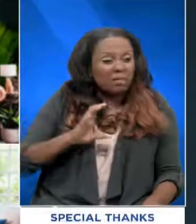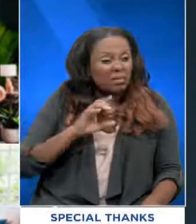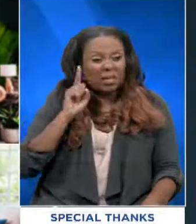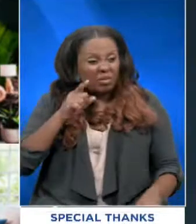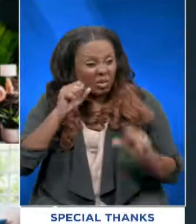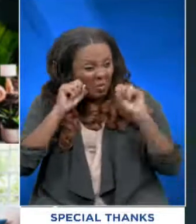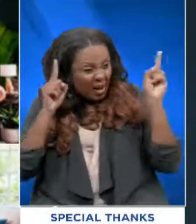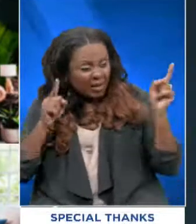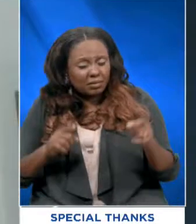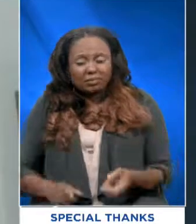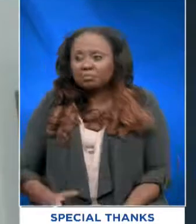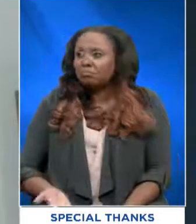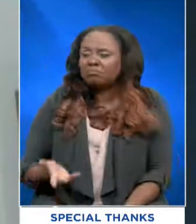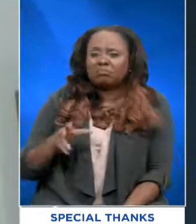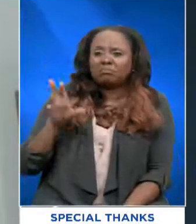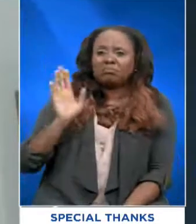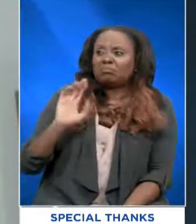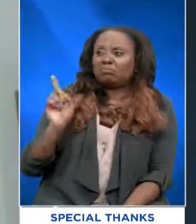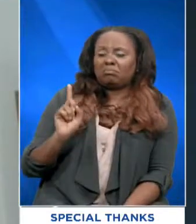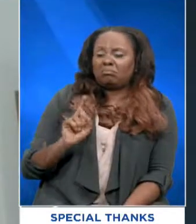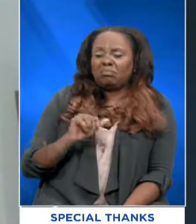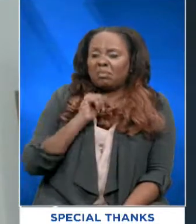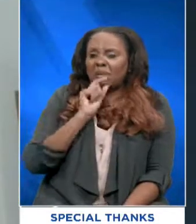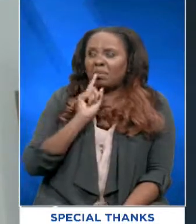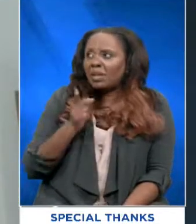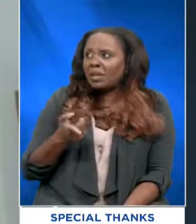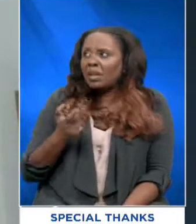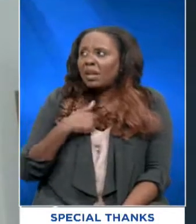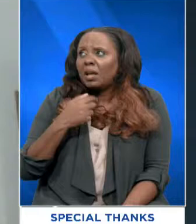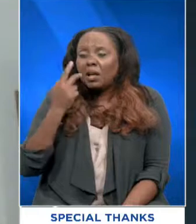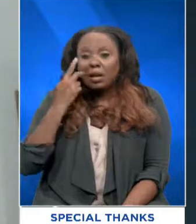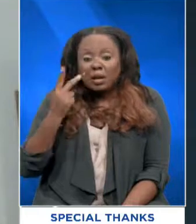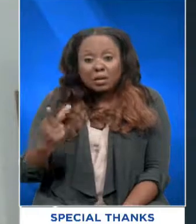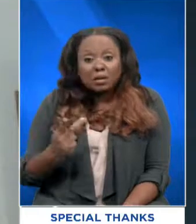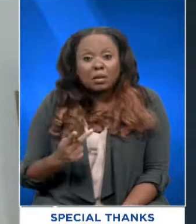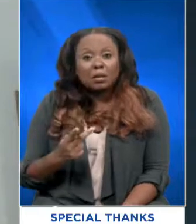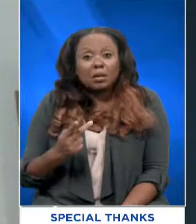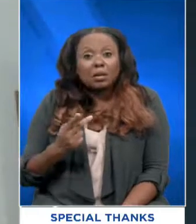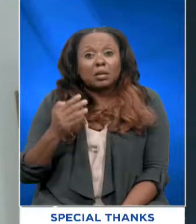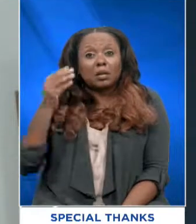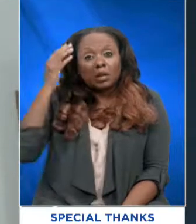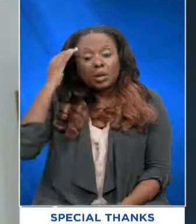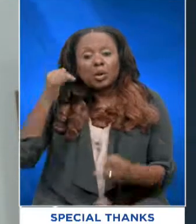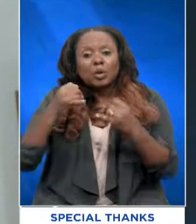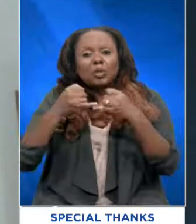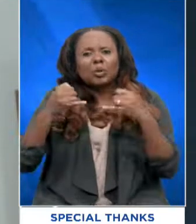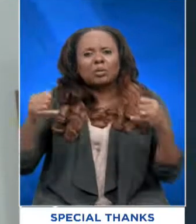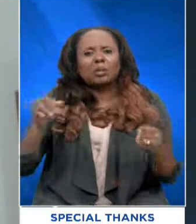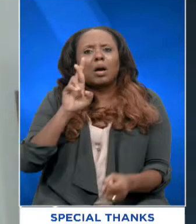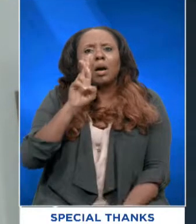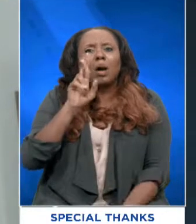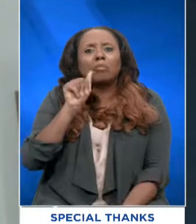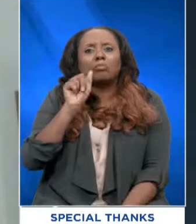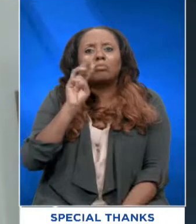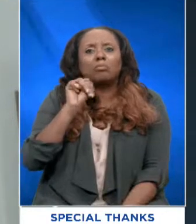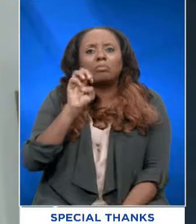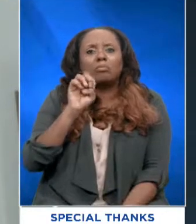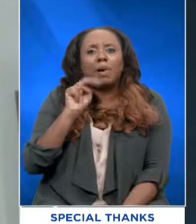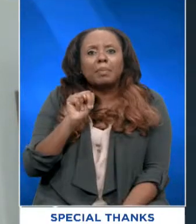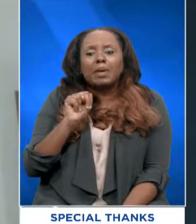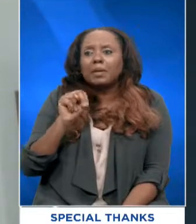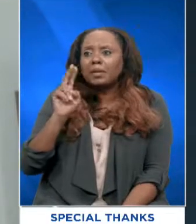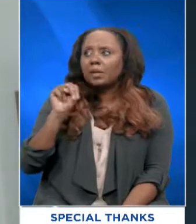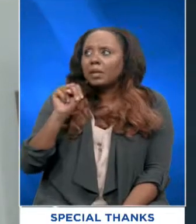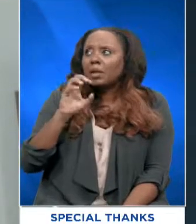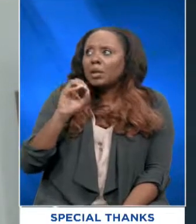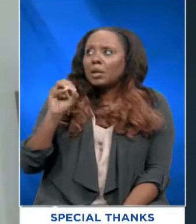No, not really. I did look at some ramen noodles, the instant ramen noodles, and the amount of salt in there